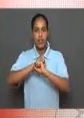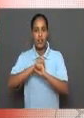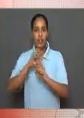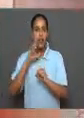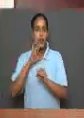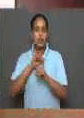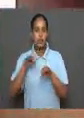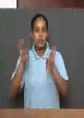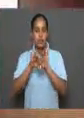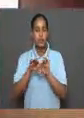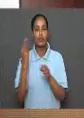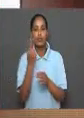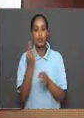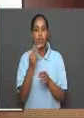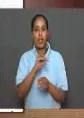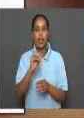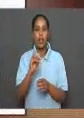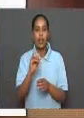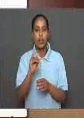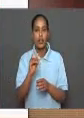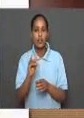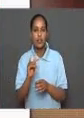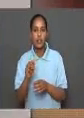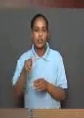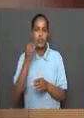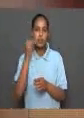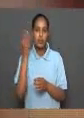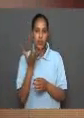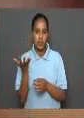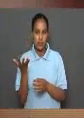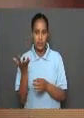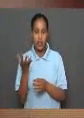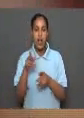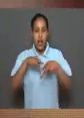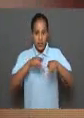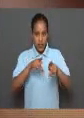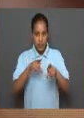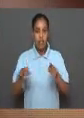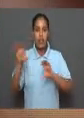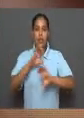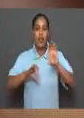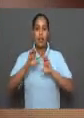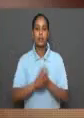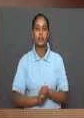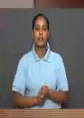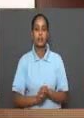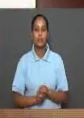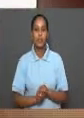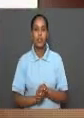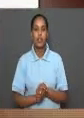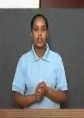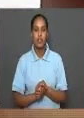needed. It is used as an adhesive, an agricultural chemical,